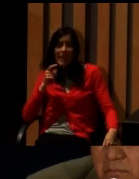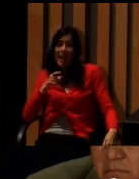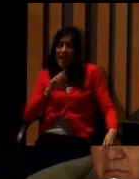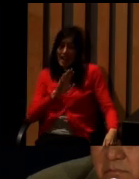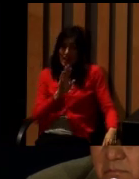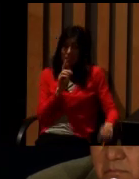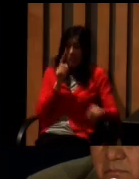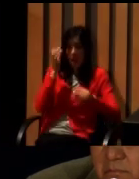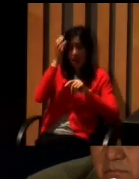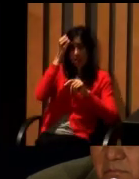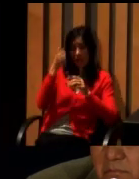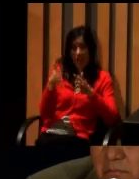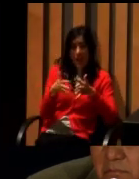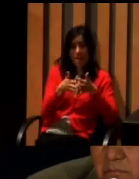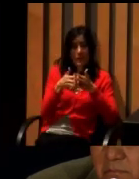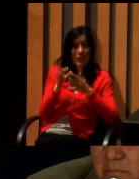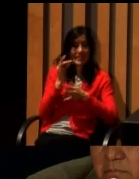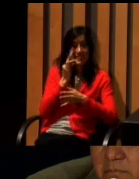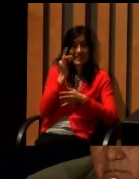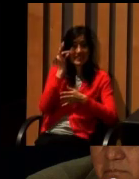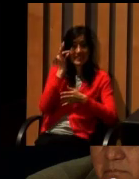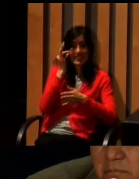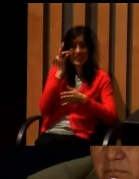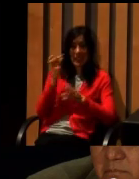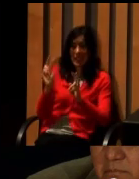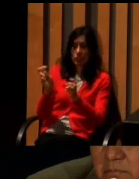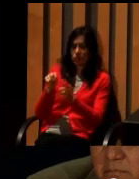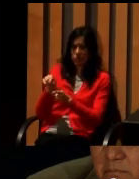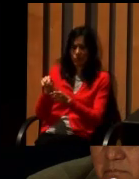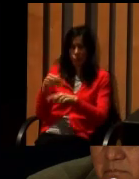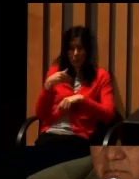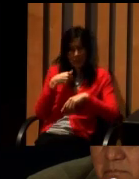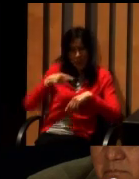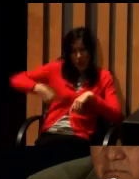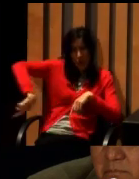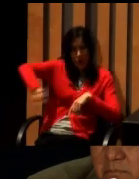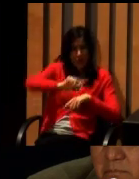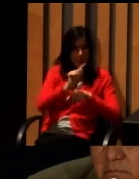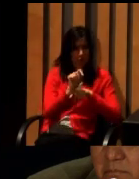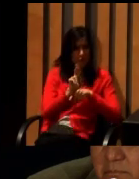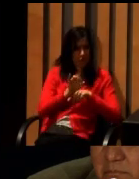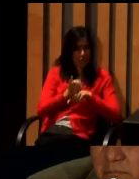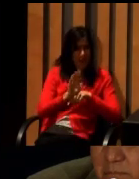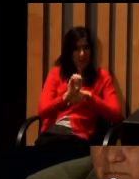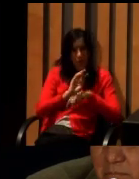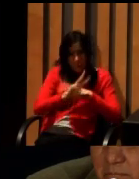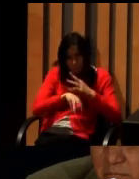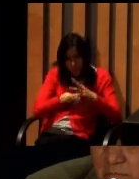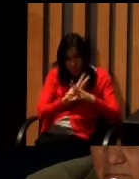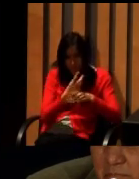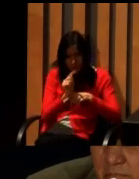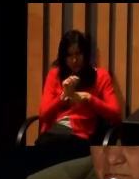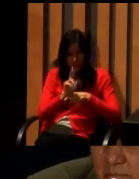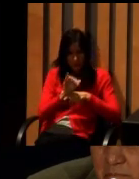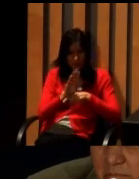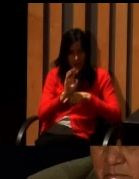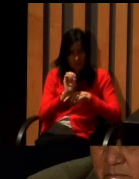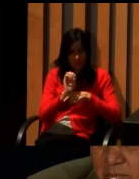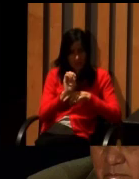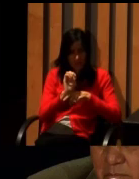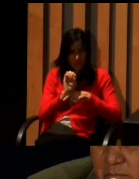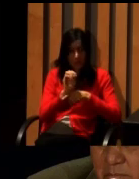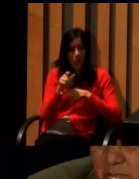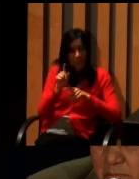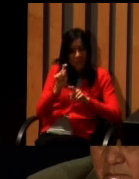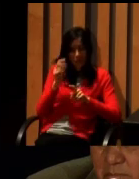issue. We're all members of a tribe. It's called the world's tribe. And until we realize that if one person is